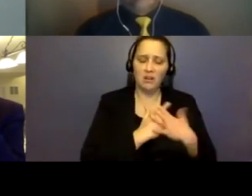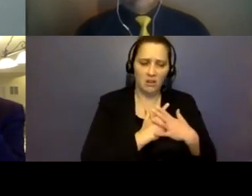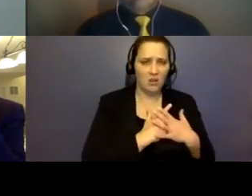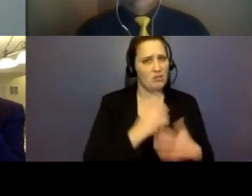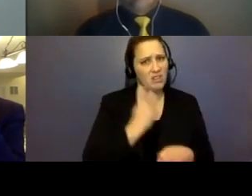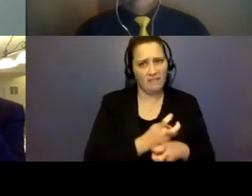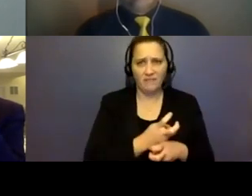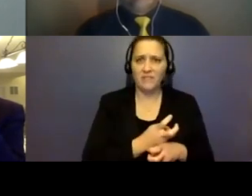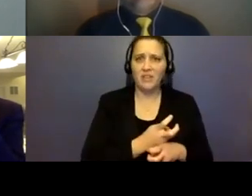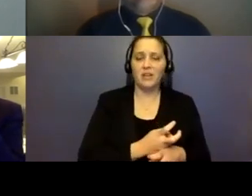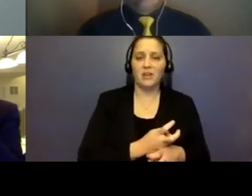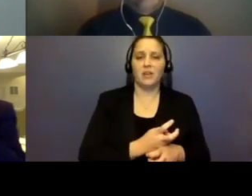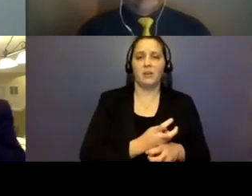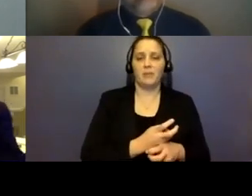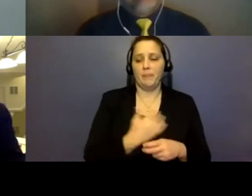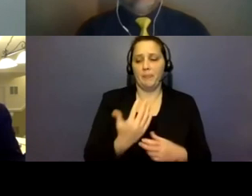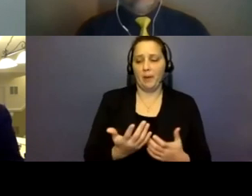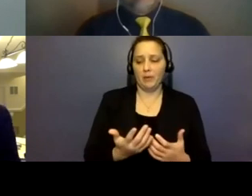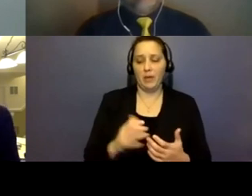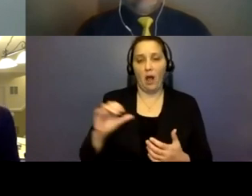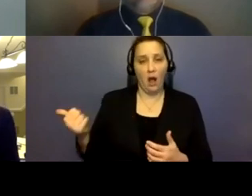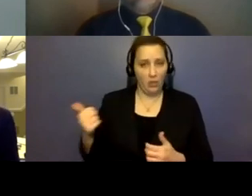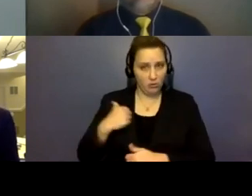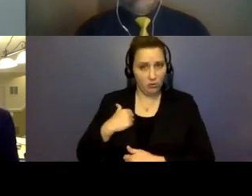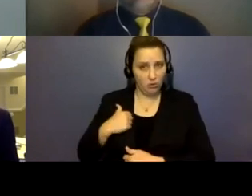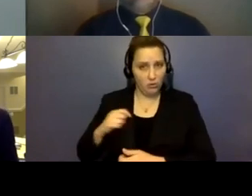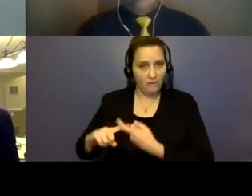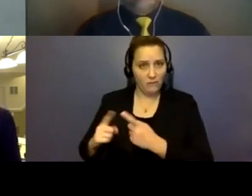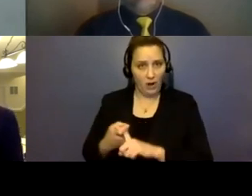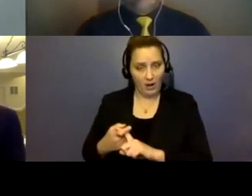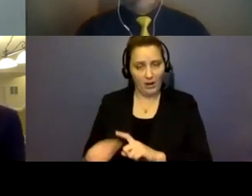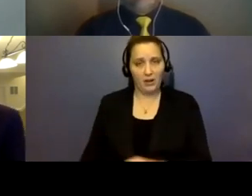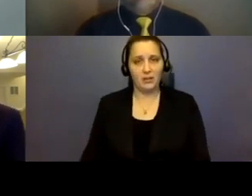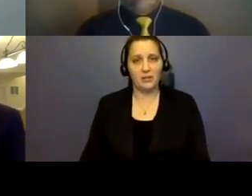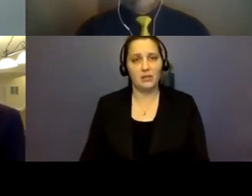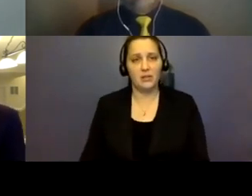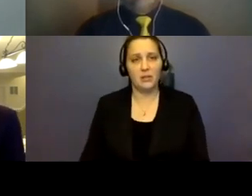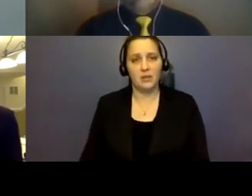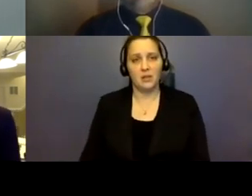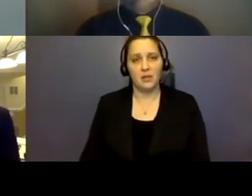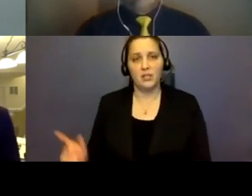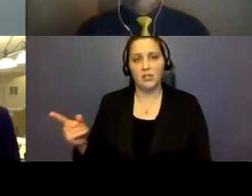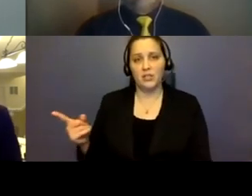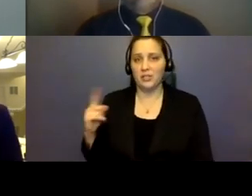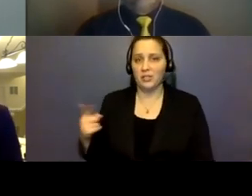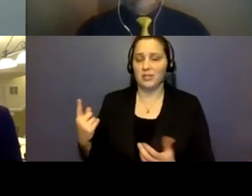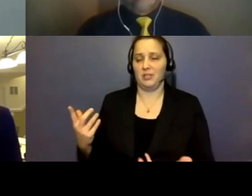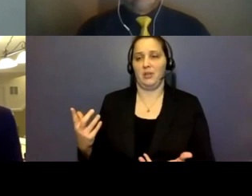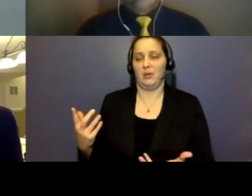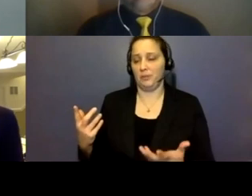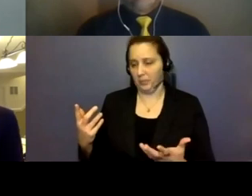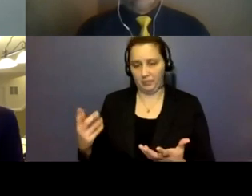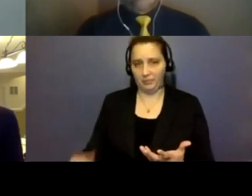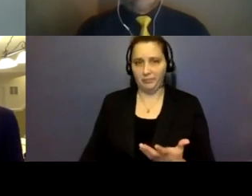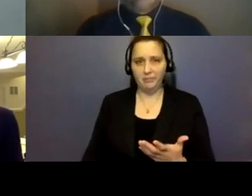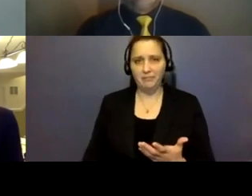hard. And there was another soldier, a friend of mine, who took me, she just got me, and just, you know how you just